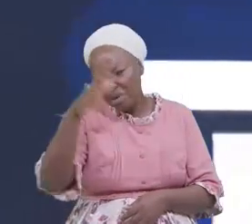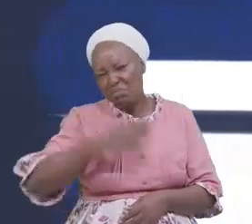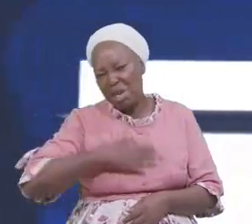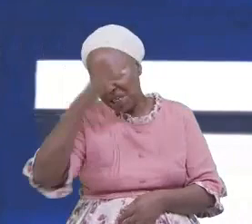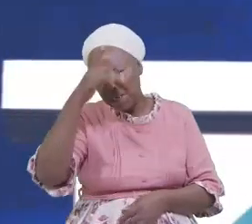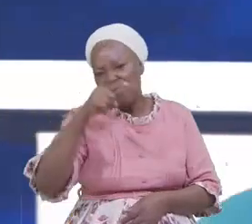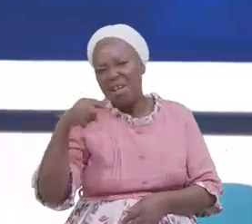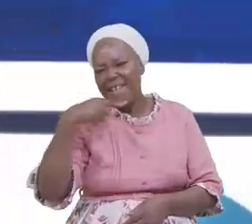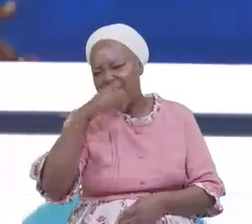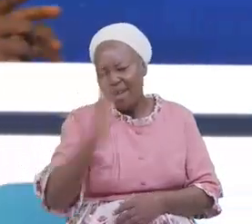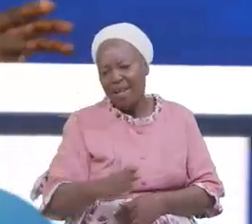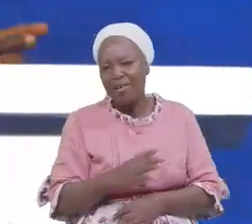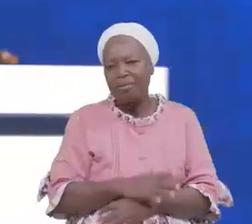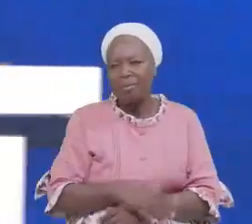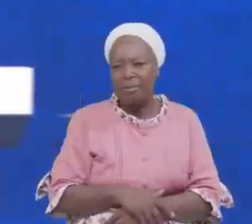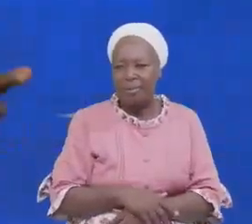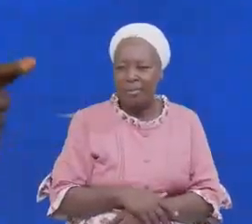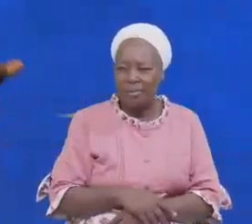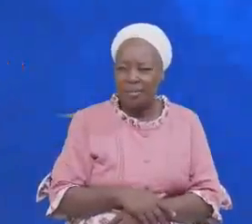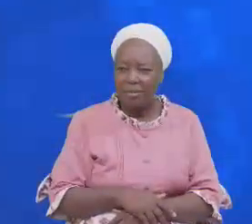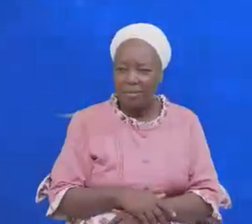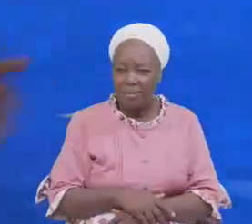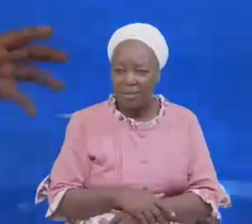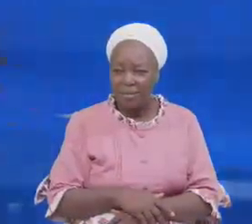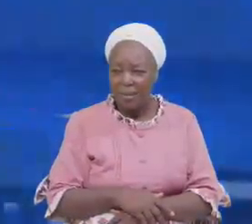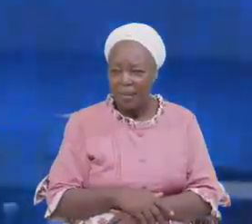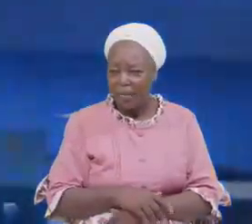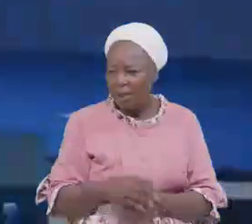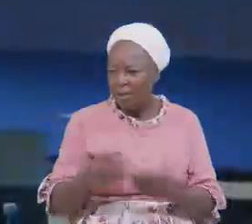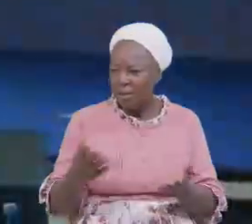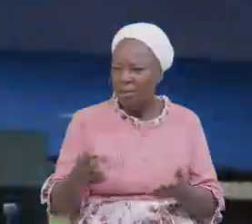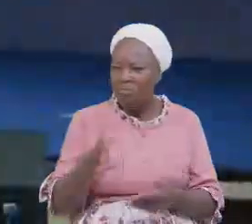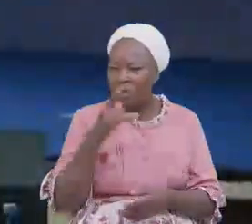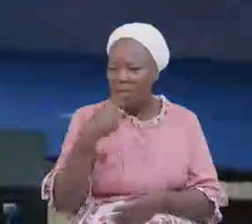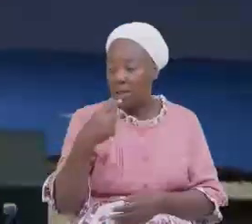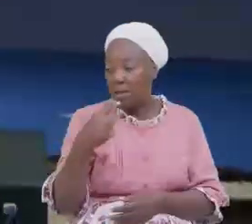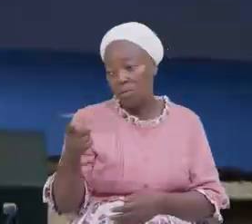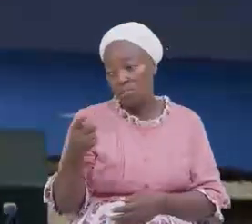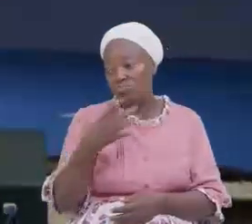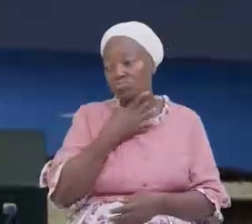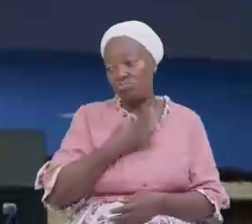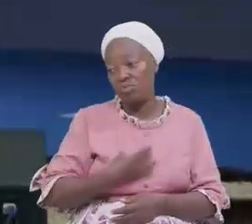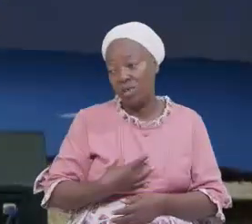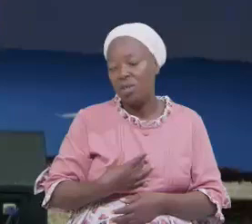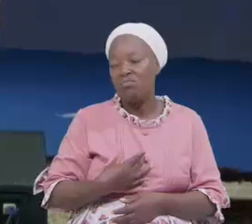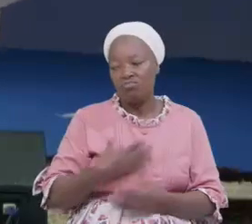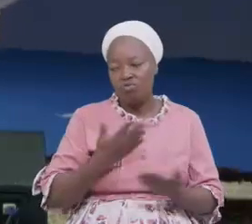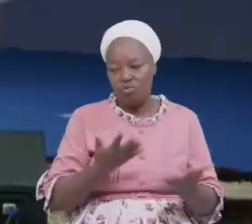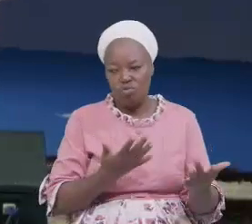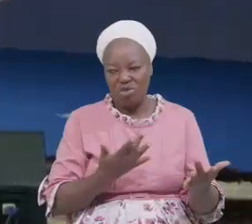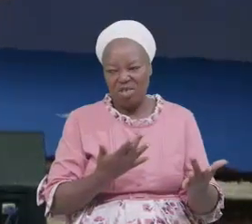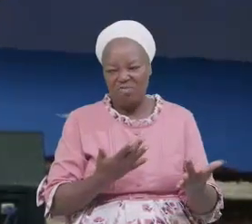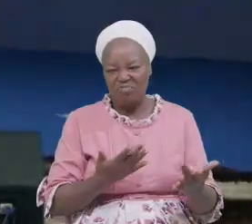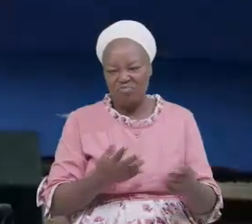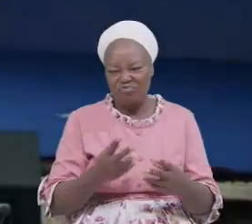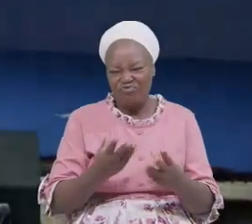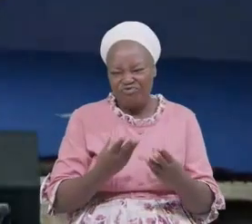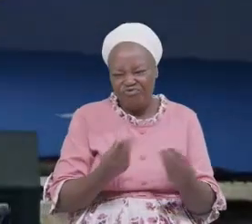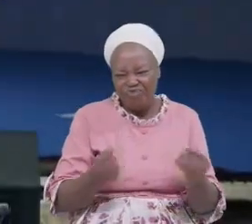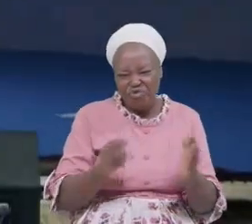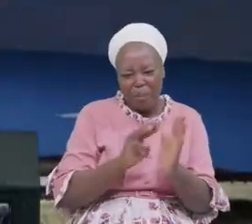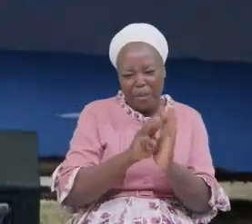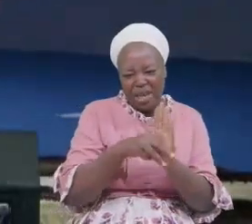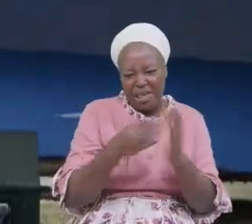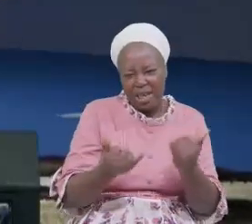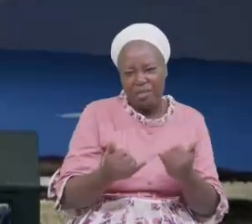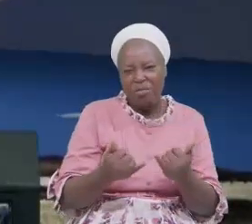Mommy said, I know you are hungry. And in a few minutes, dinner will be ready. Just, go and play. A few minutes time, I'll